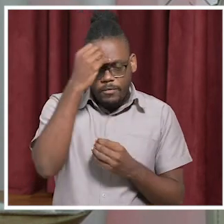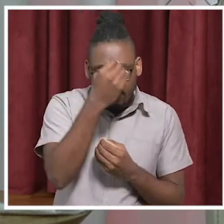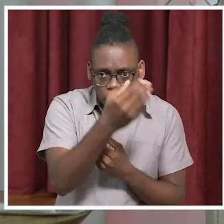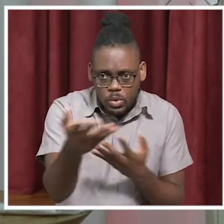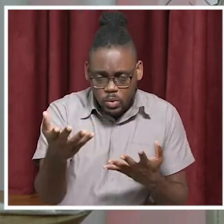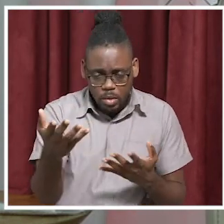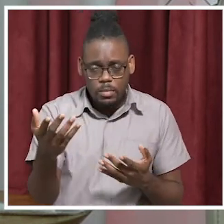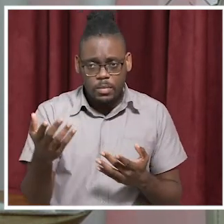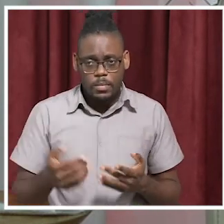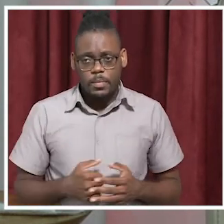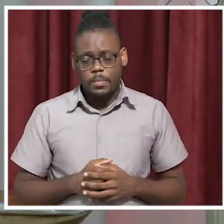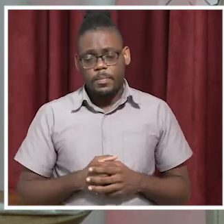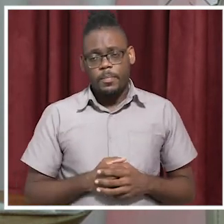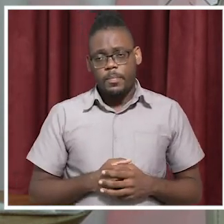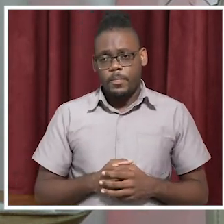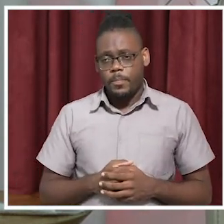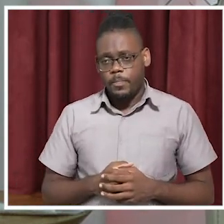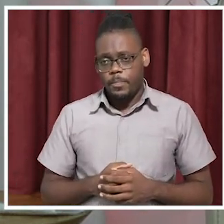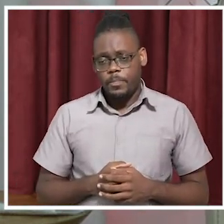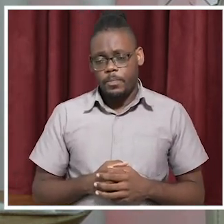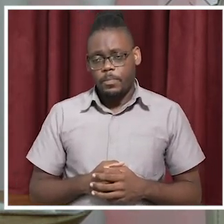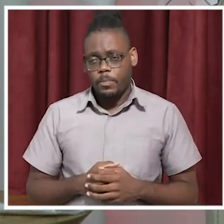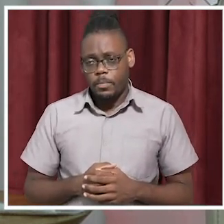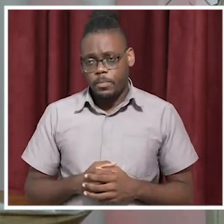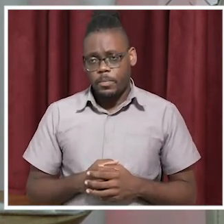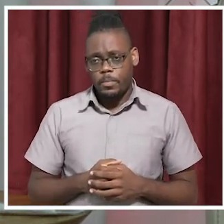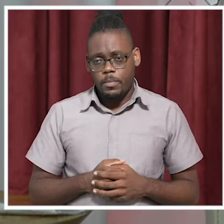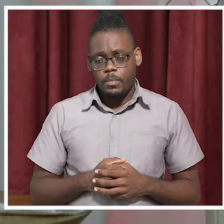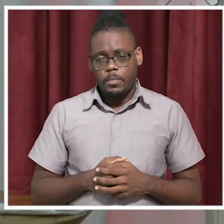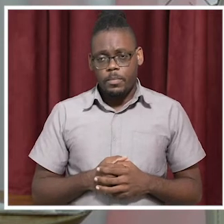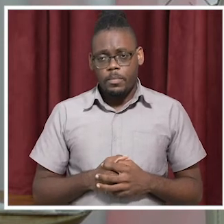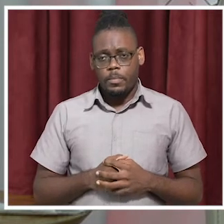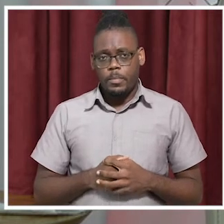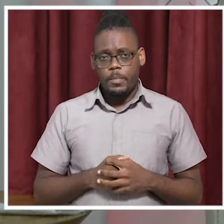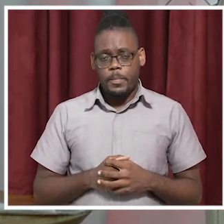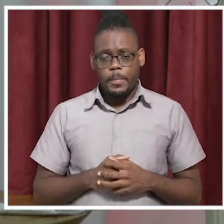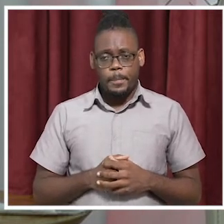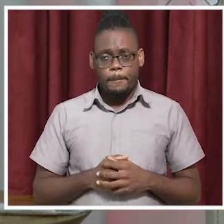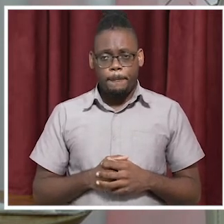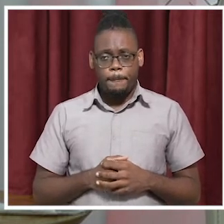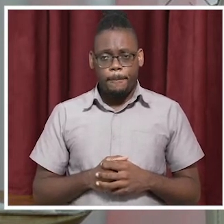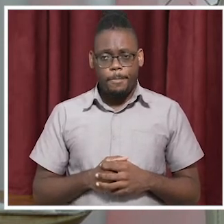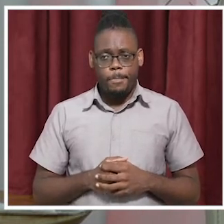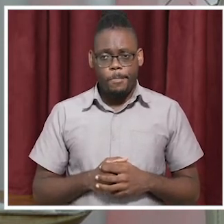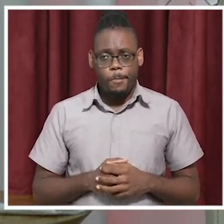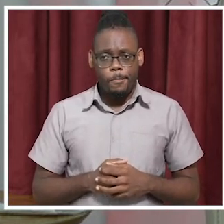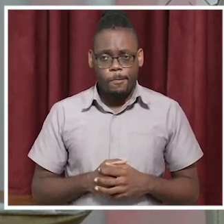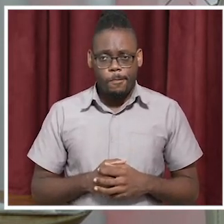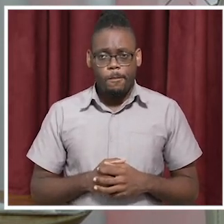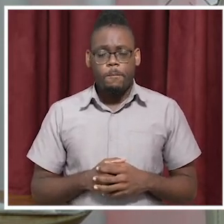to them. Yeah. We've given them a lot today, but if you've missed it, there are other methods to get